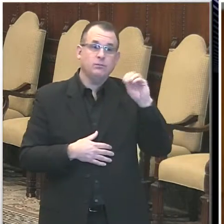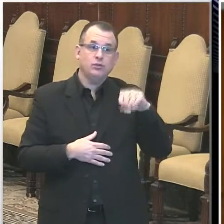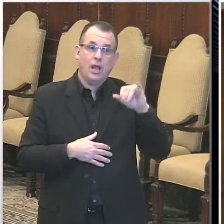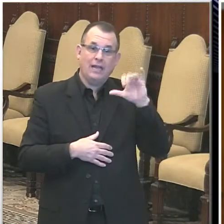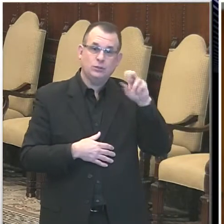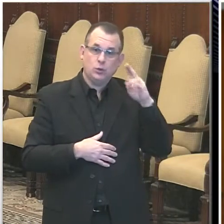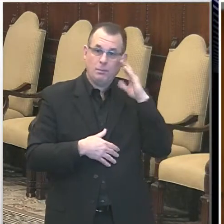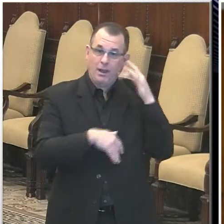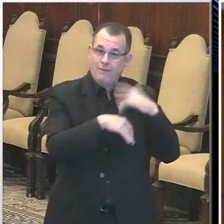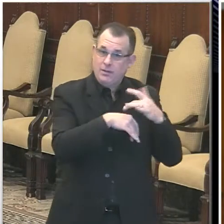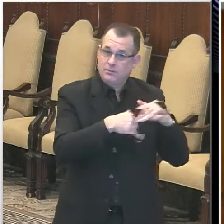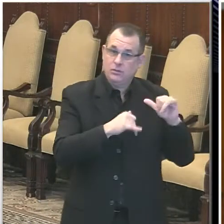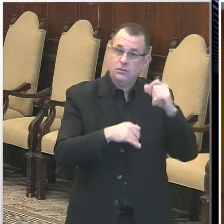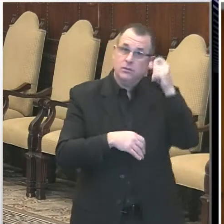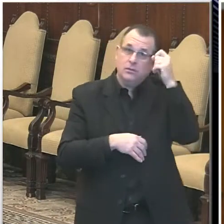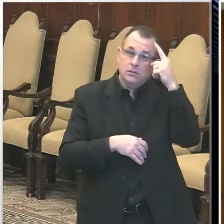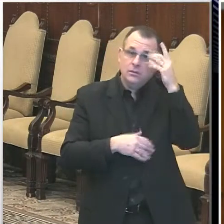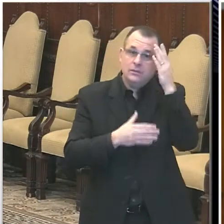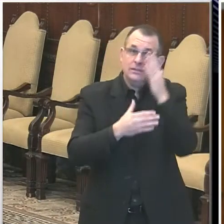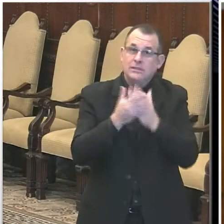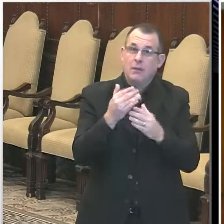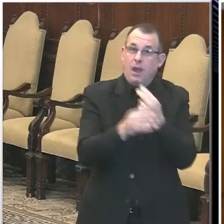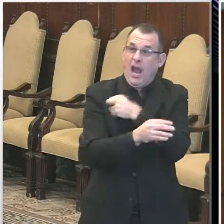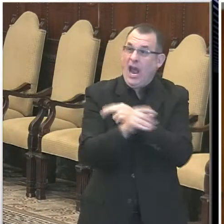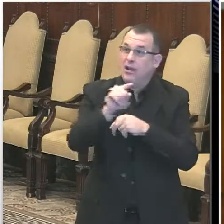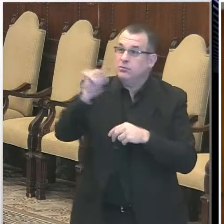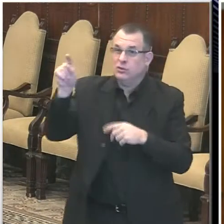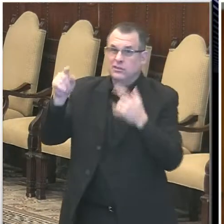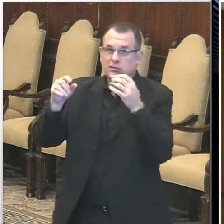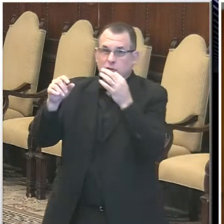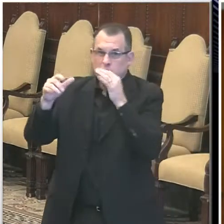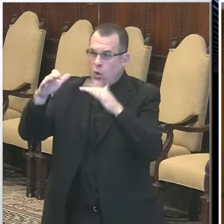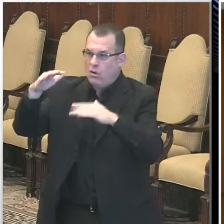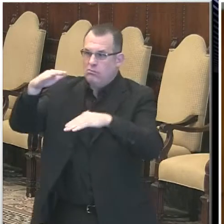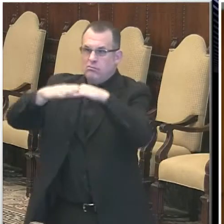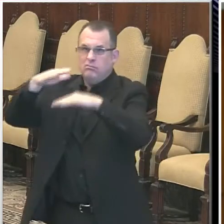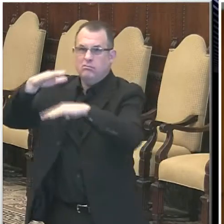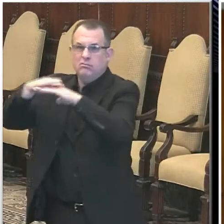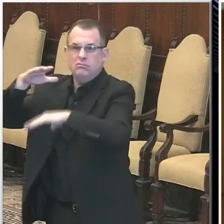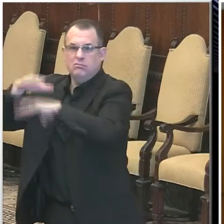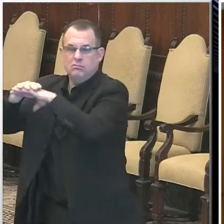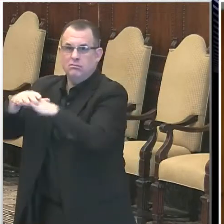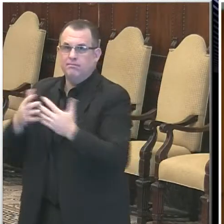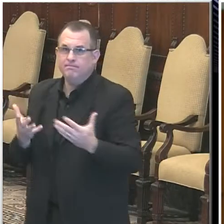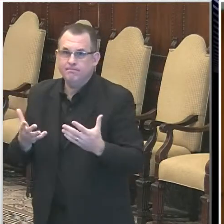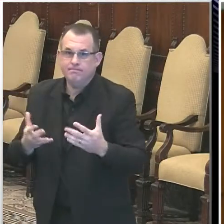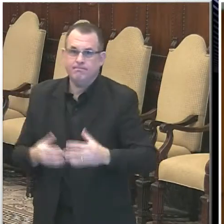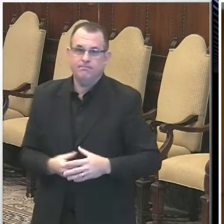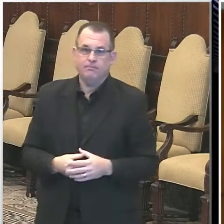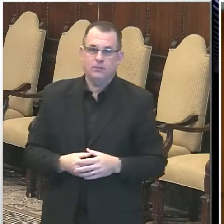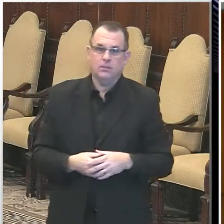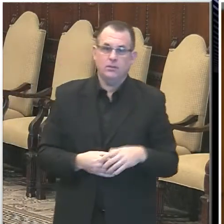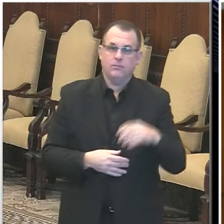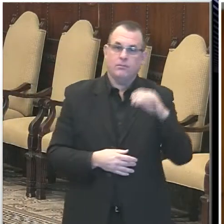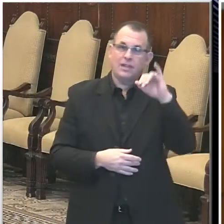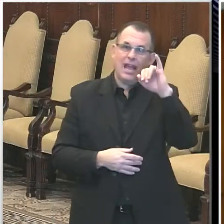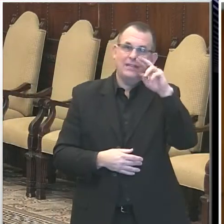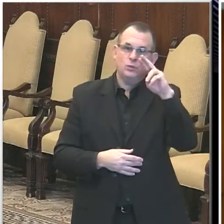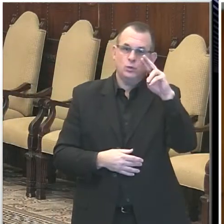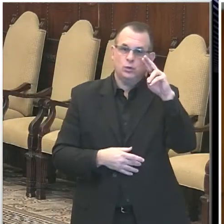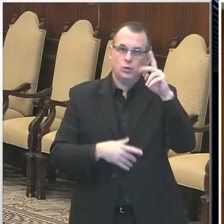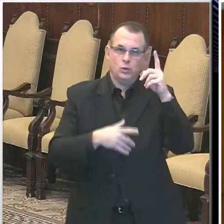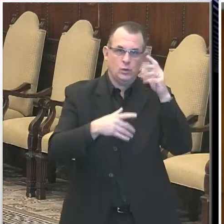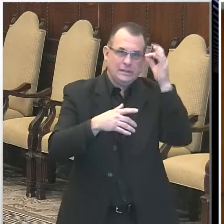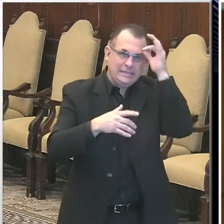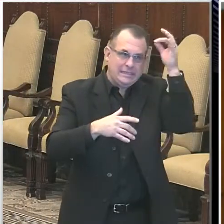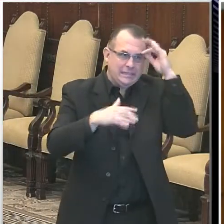the region have been hit harder than others, and some of them are near capacity, especially for intensive care unit beds. So many of these hospitals, or some of